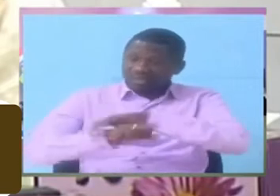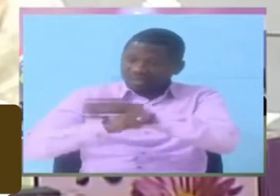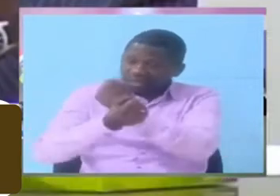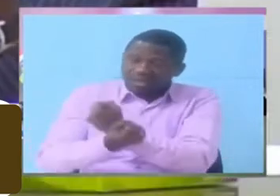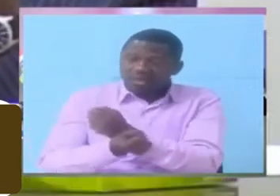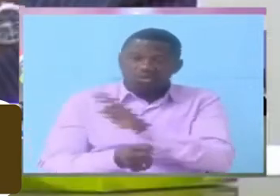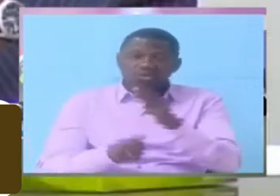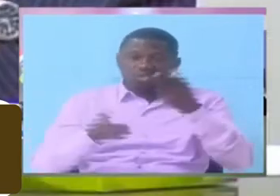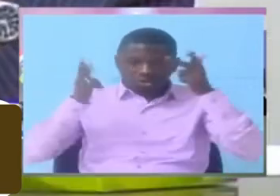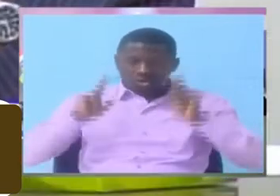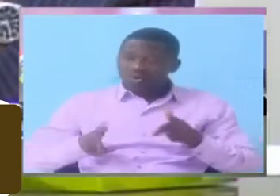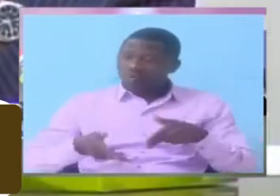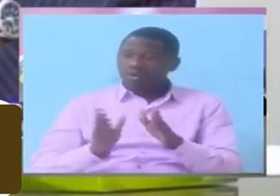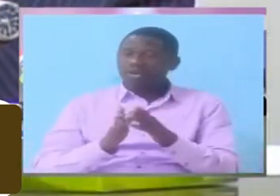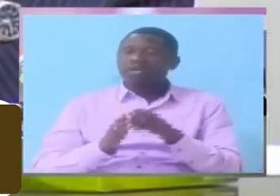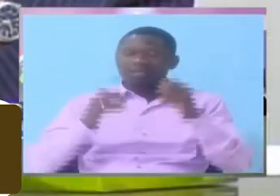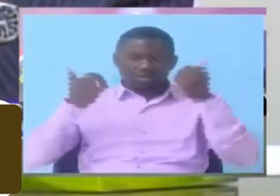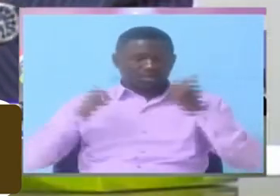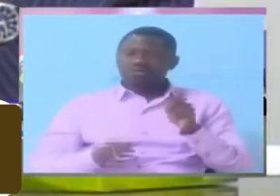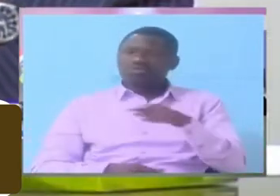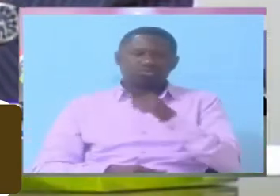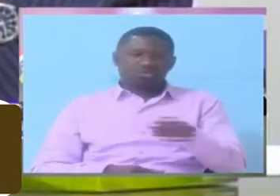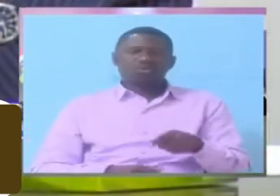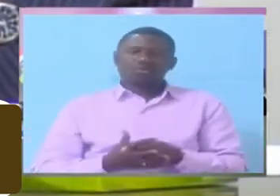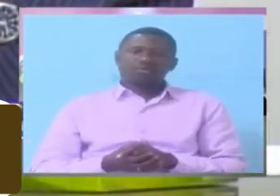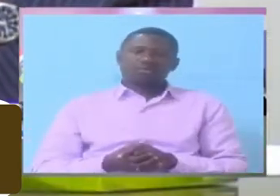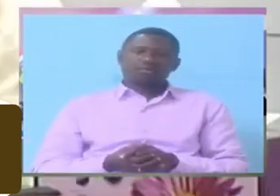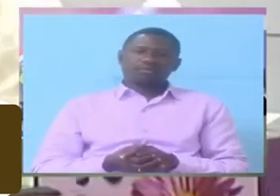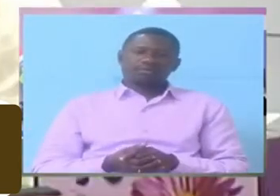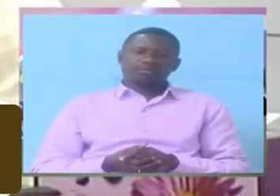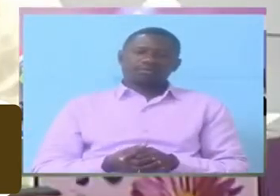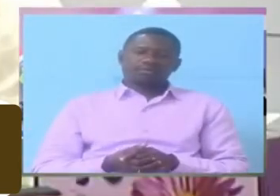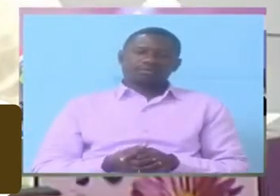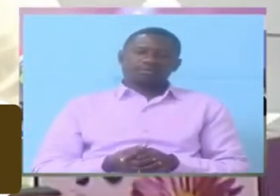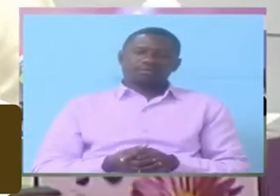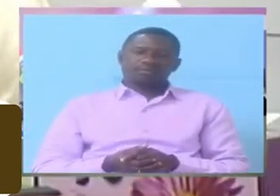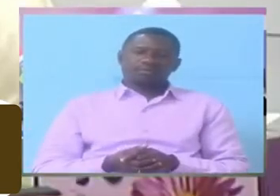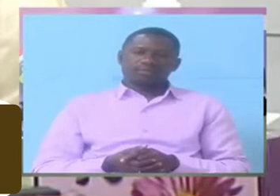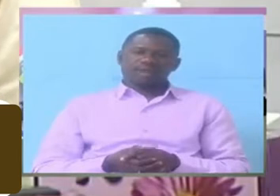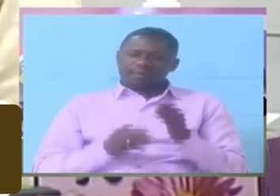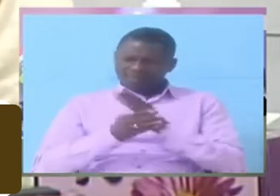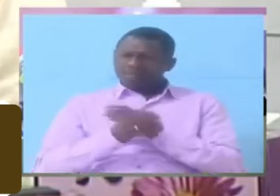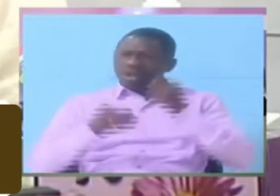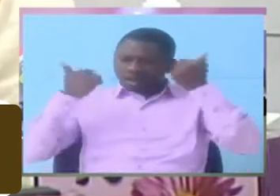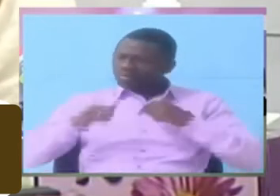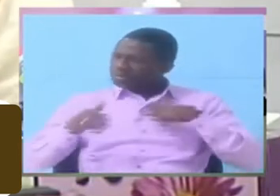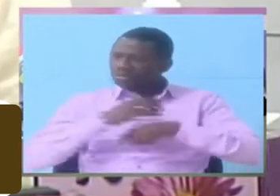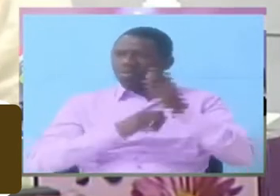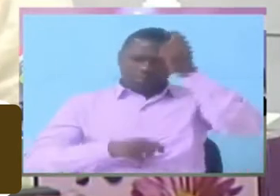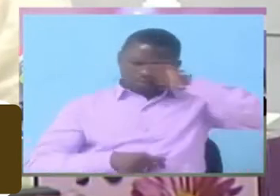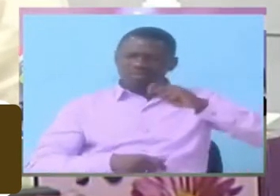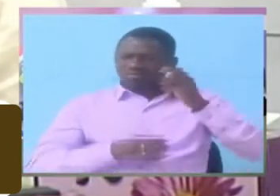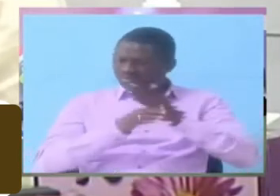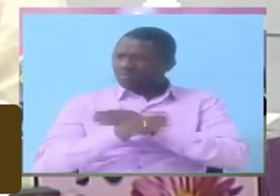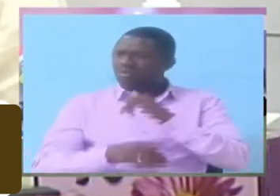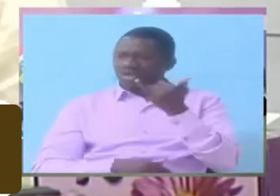nyalti. And it used to happen in the police. Nwa delta leka ke police kundaro. I will not dispute that fact. Ma ososo